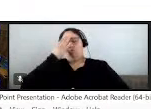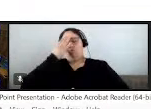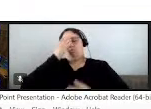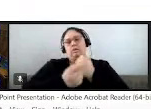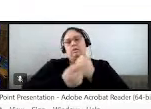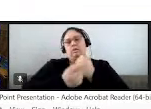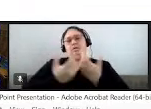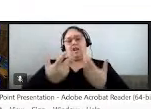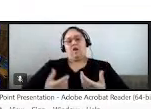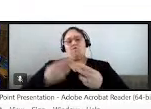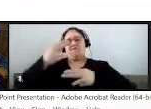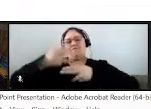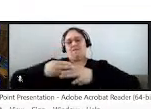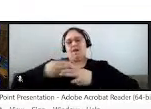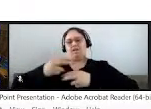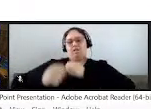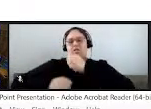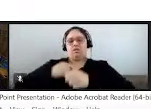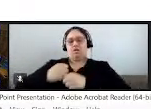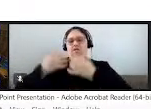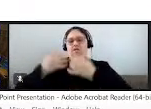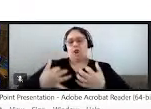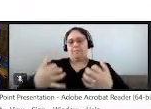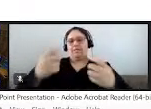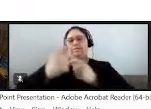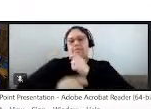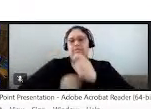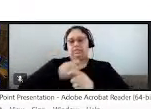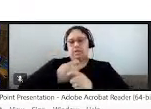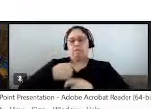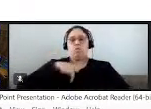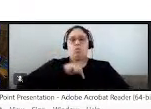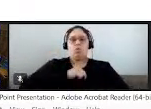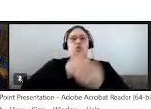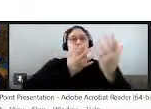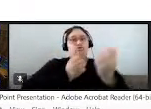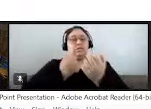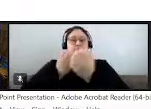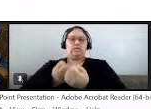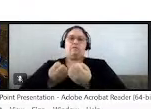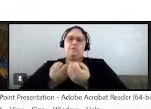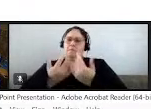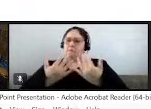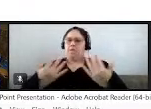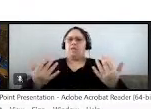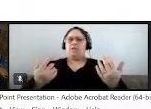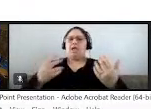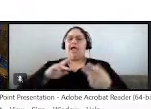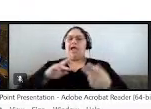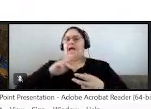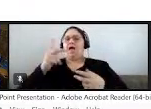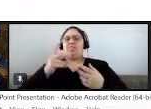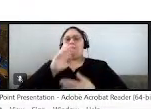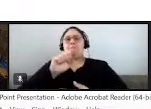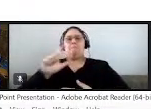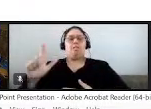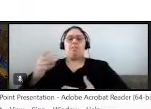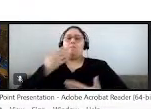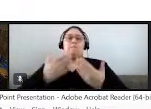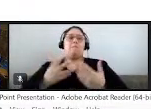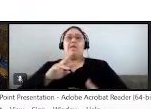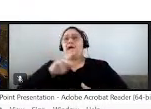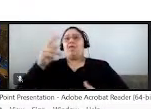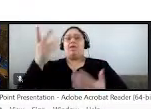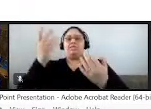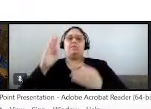especially in the final year of the parliamentary term, we tend to receive a lot of other bills that others may not even be